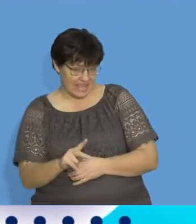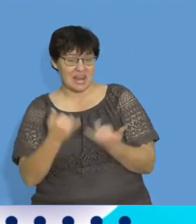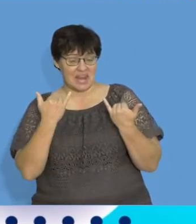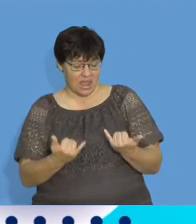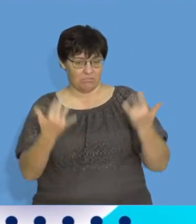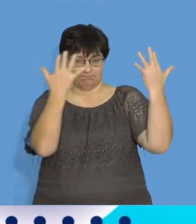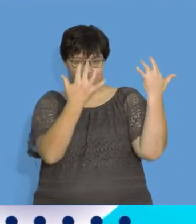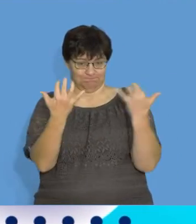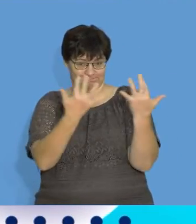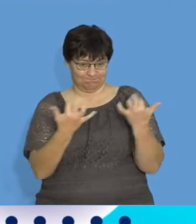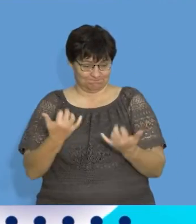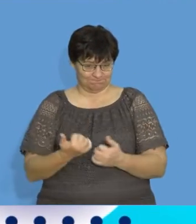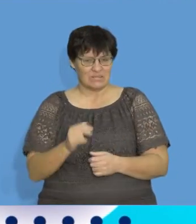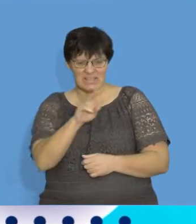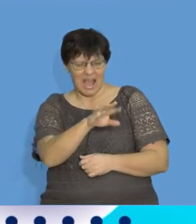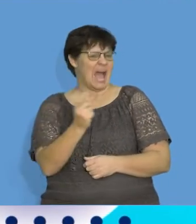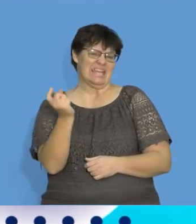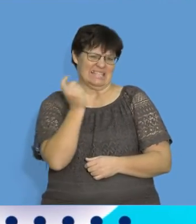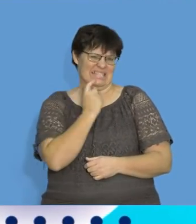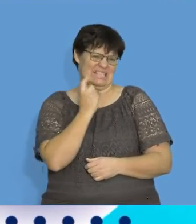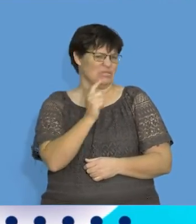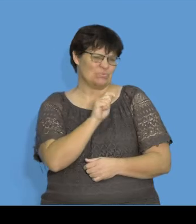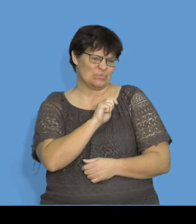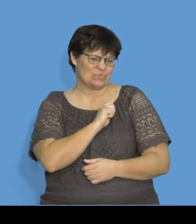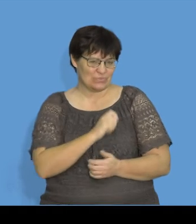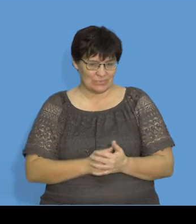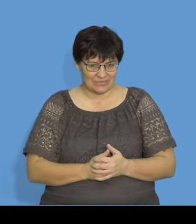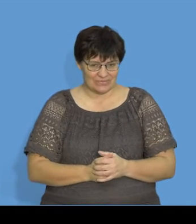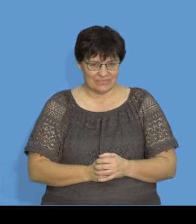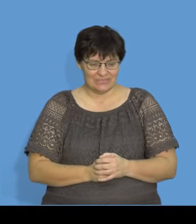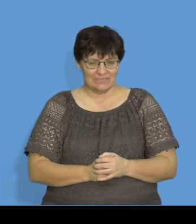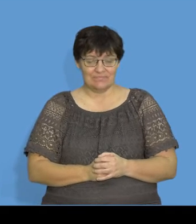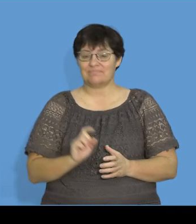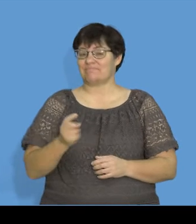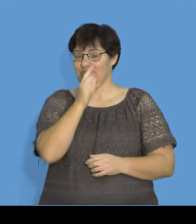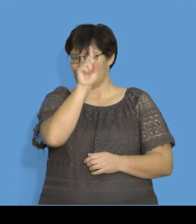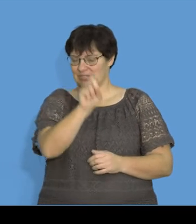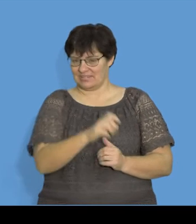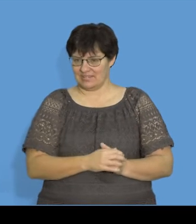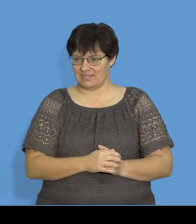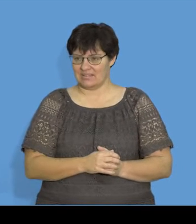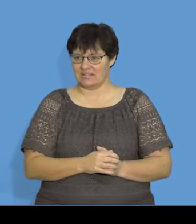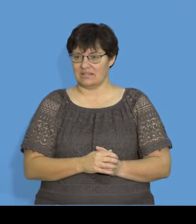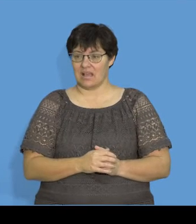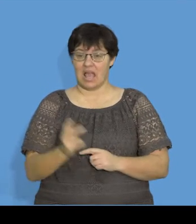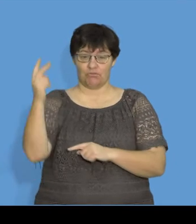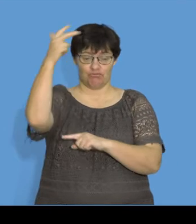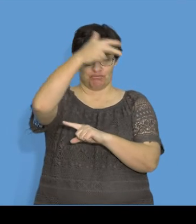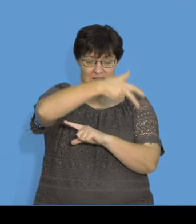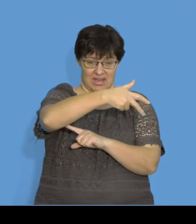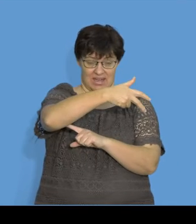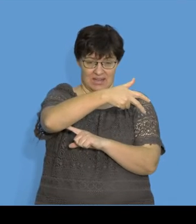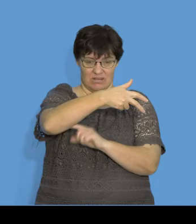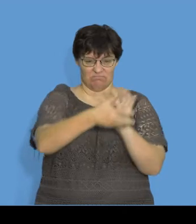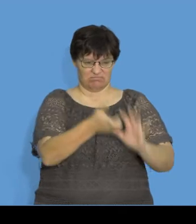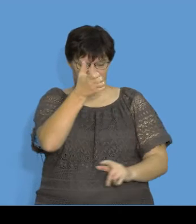calculations, okay, just so we can see how easy this section really is. First question, a crane at a scrapyard